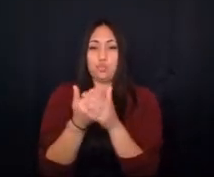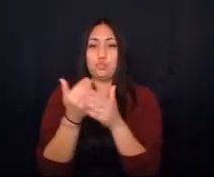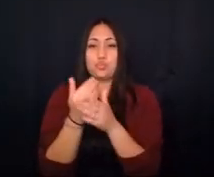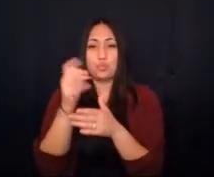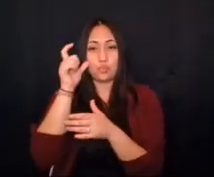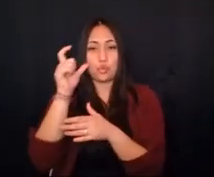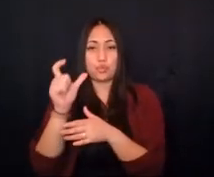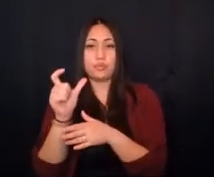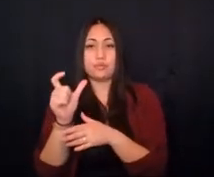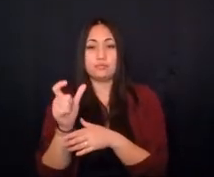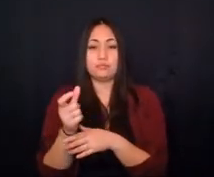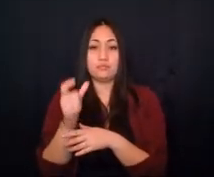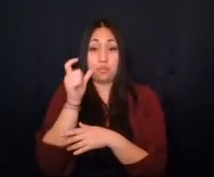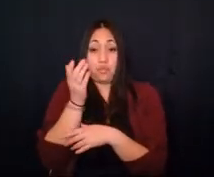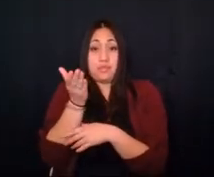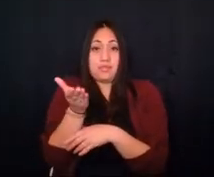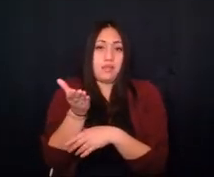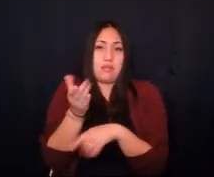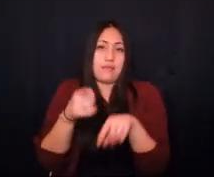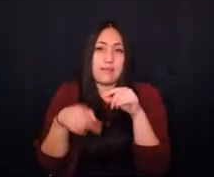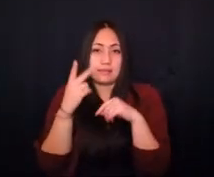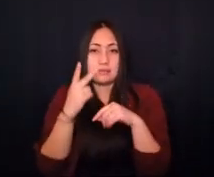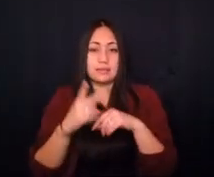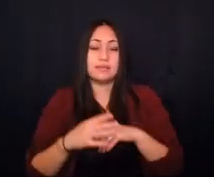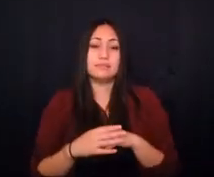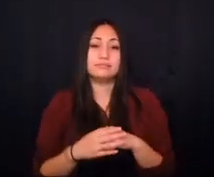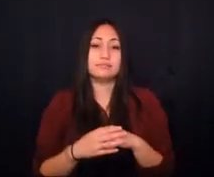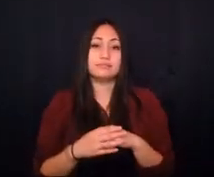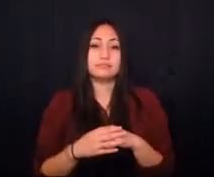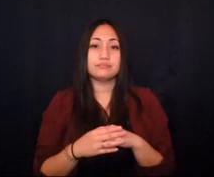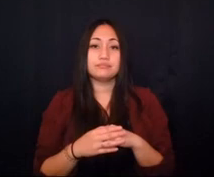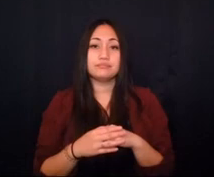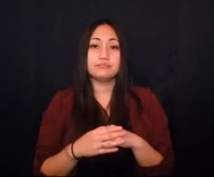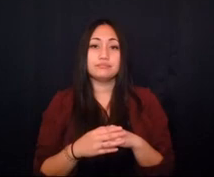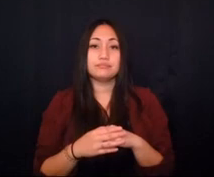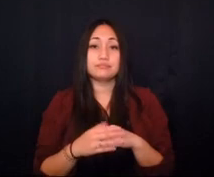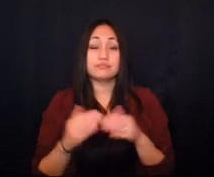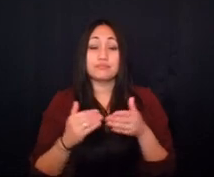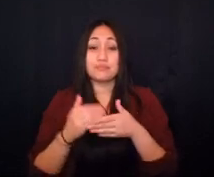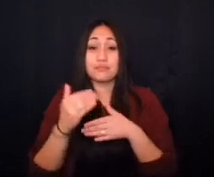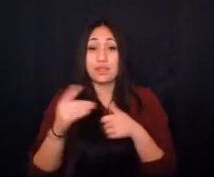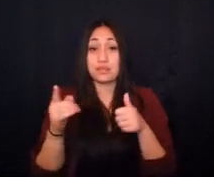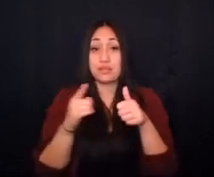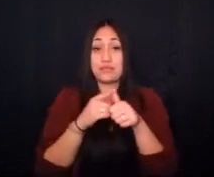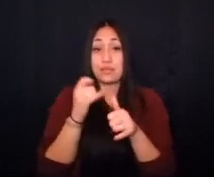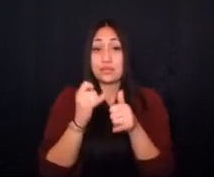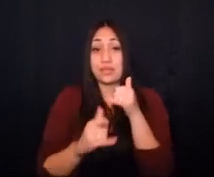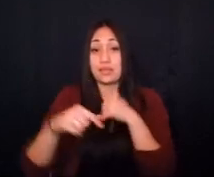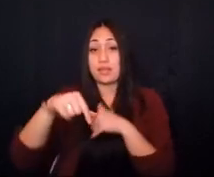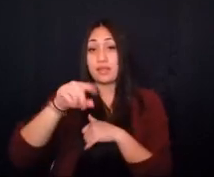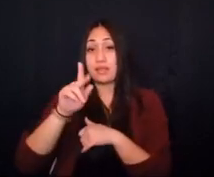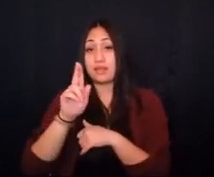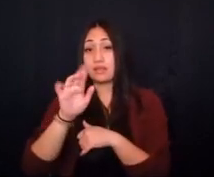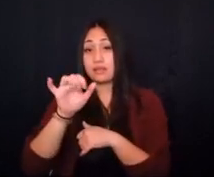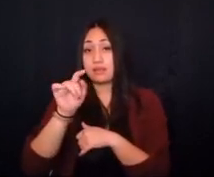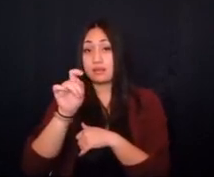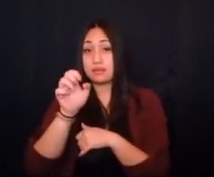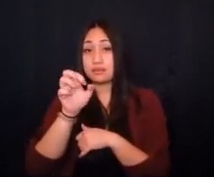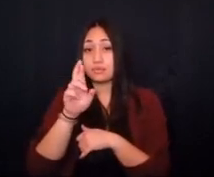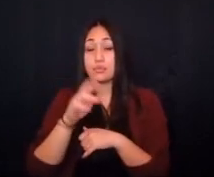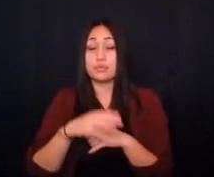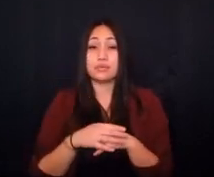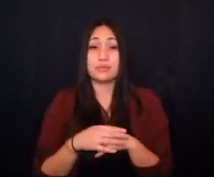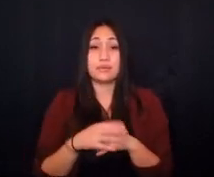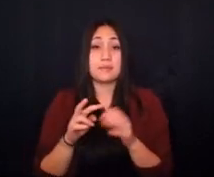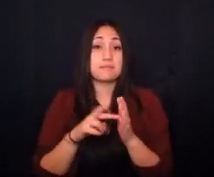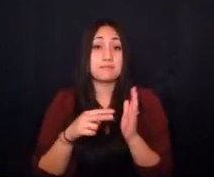still there, we just can't see it. Next, we're going to go over the first and last quarters. These happen in between the full and new moons, where only a quarter